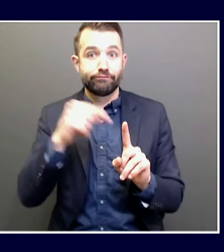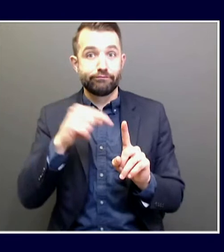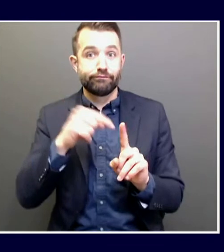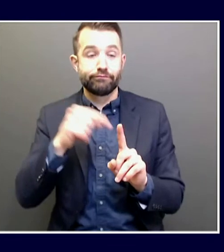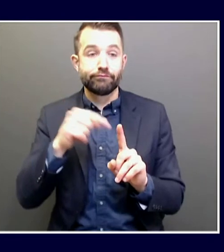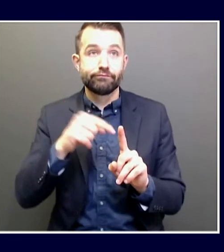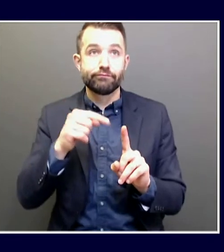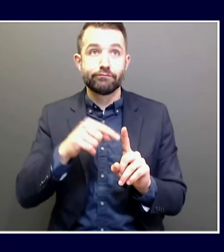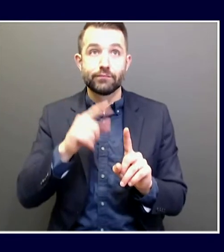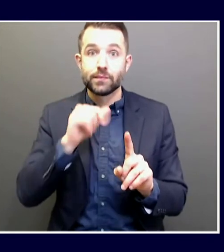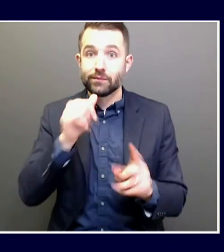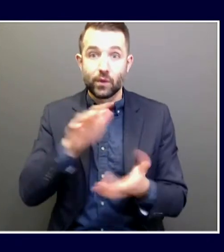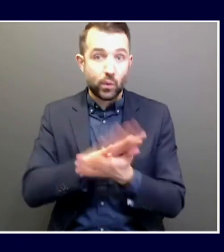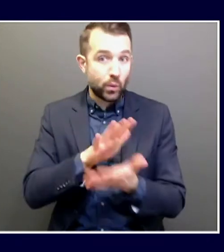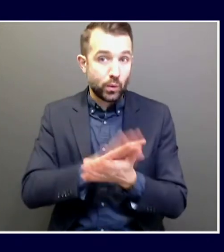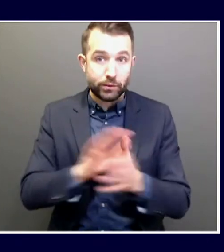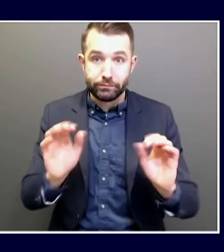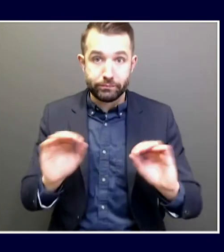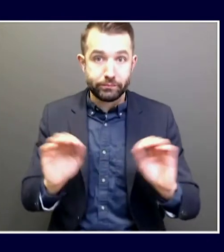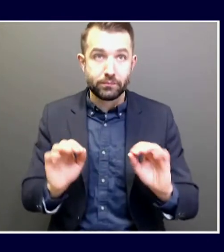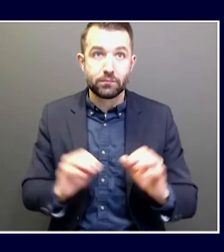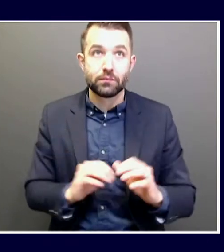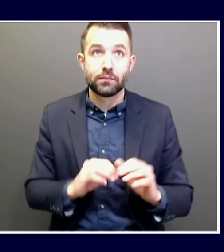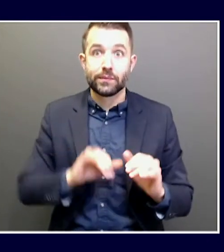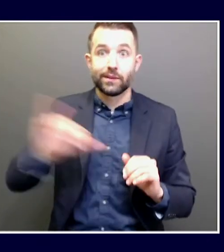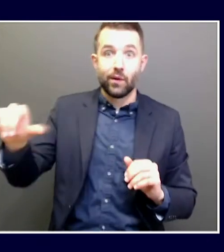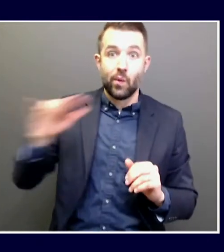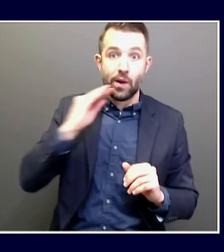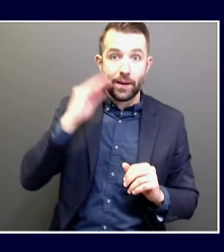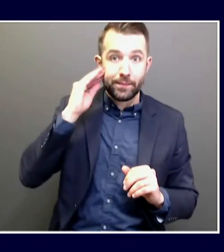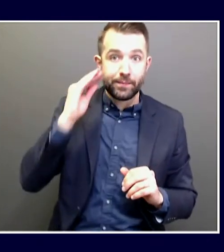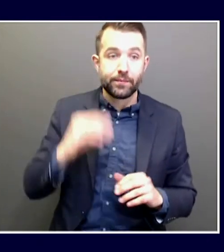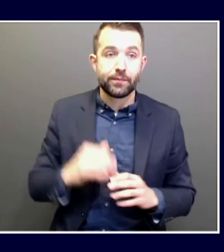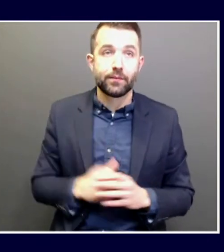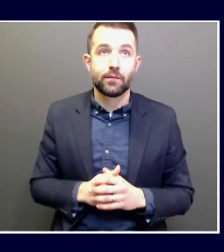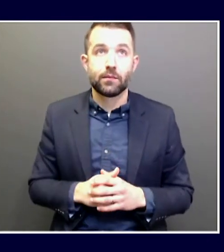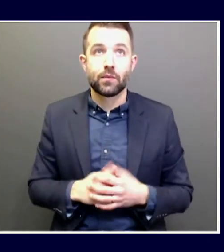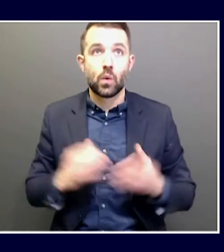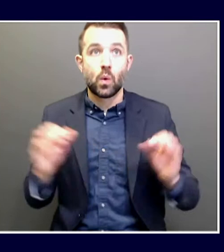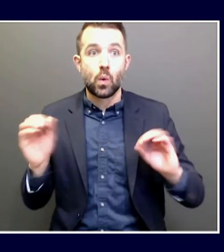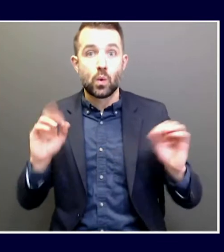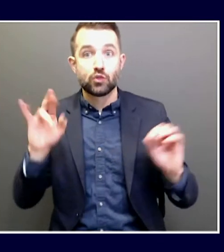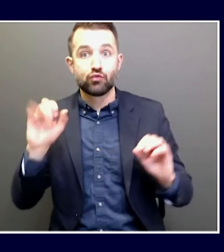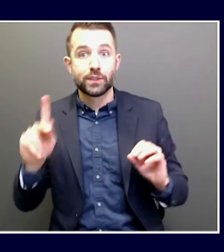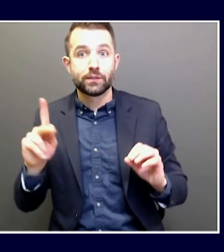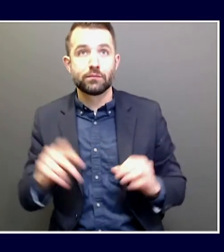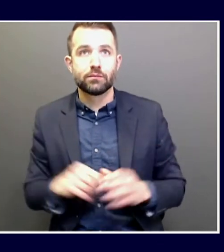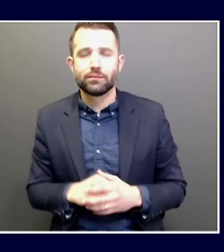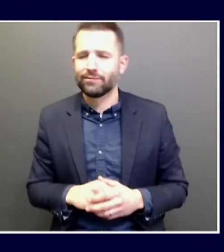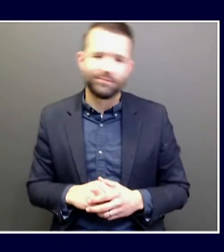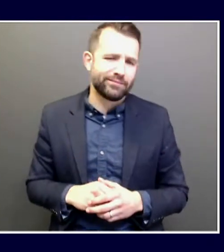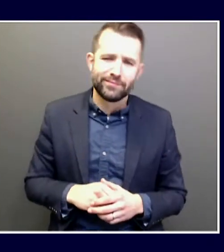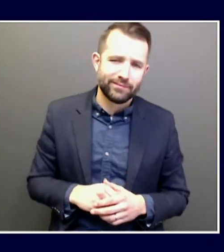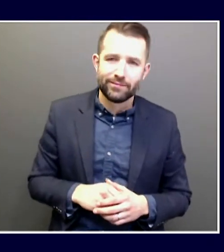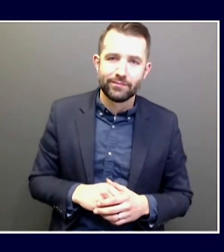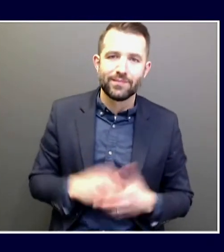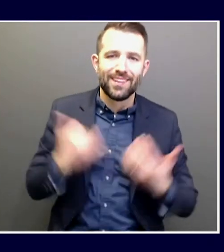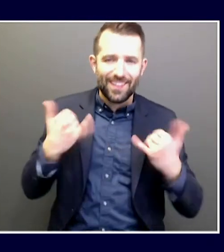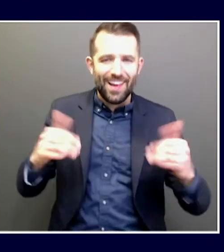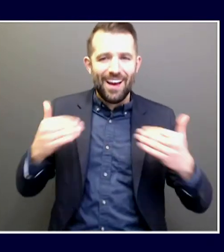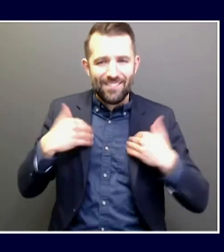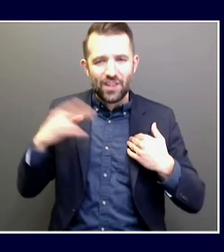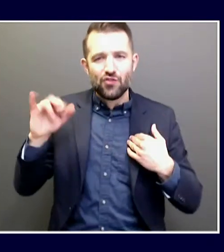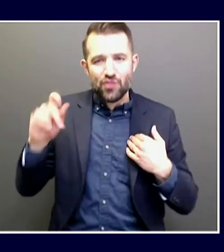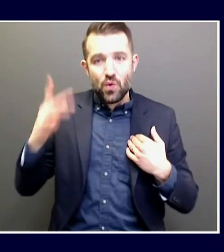home, they're not at any risk for COVID doesn't quite add up. Kids, even if they're home, may be seeing their friends, they may be getting